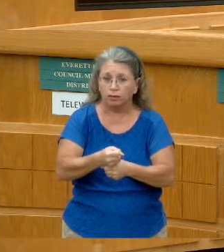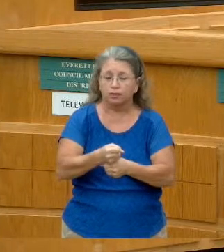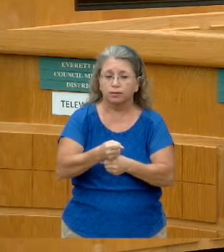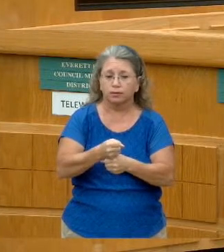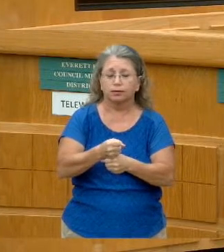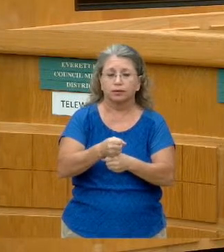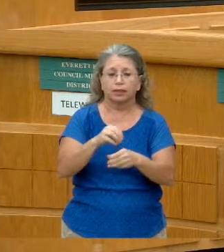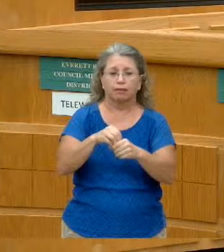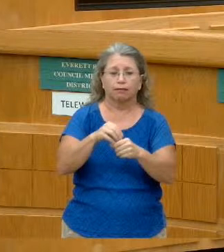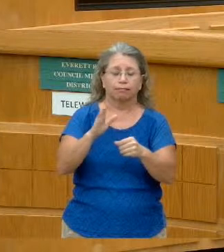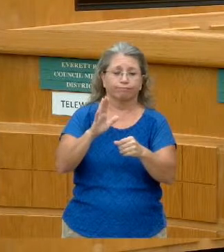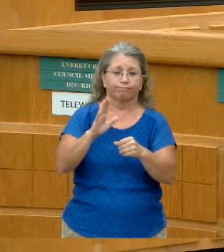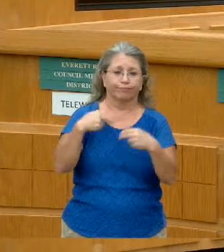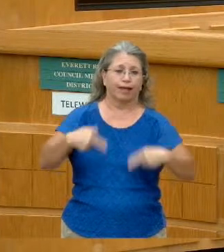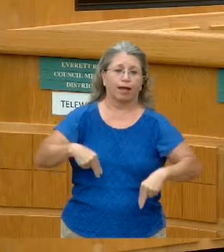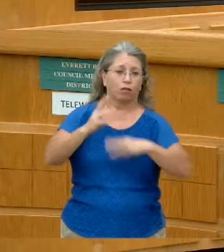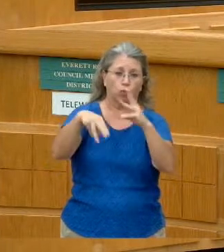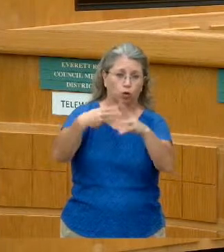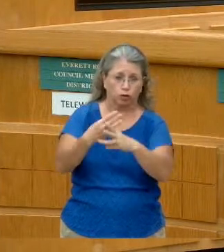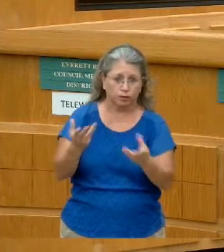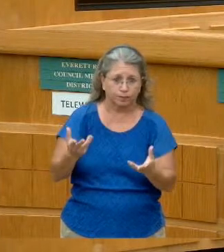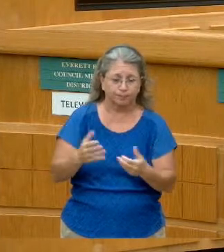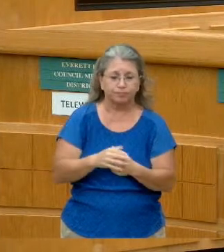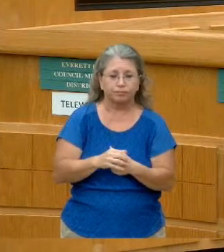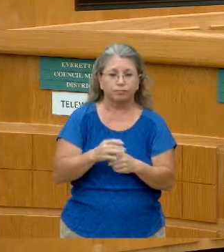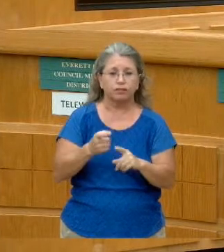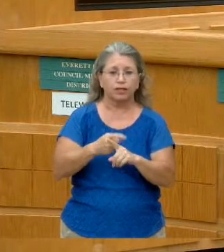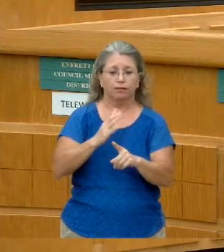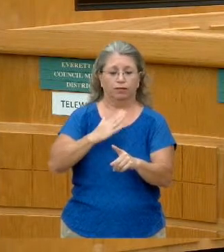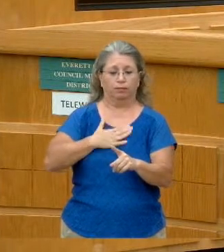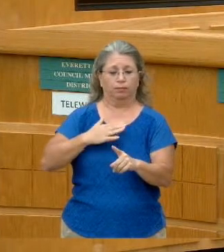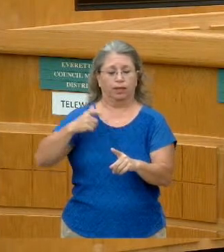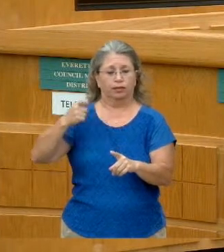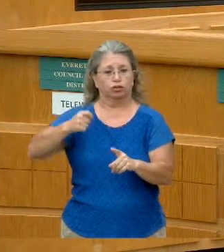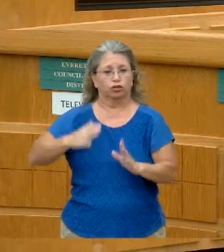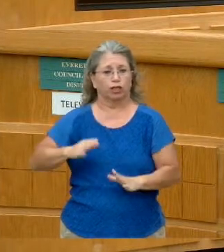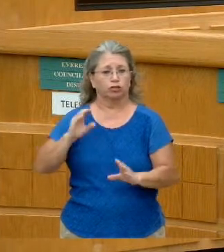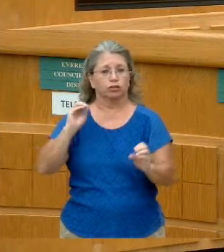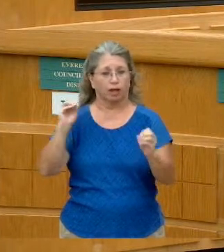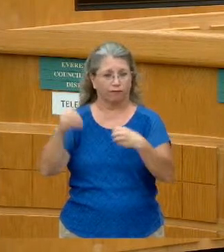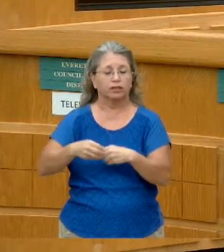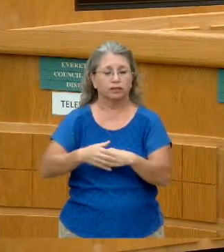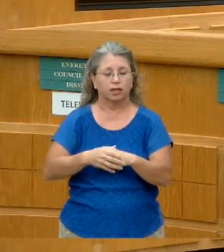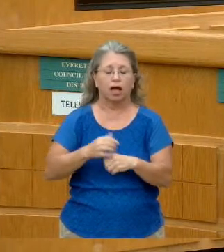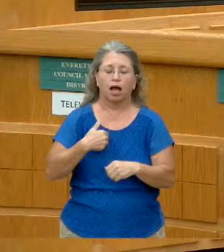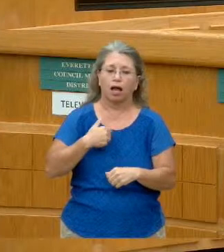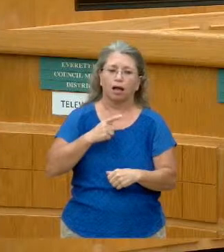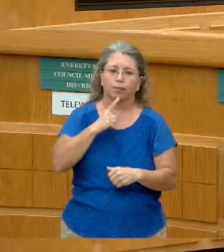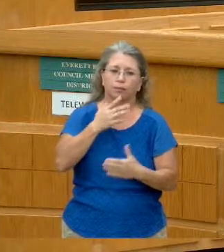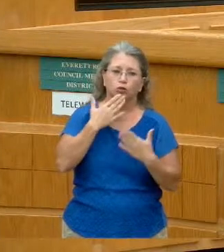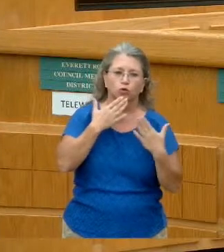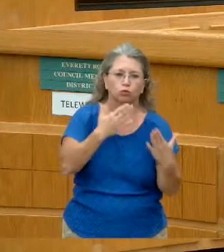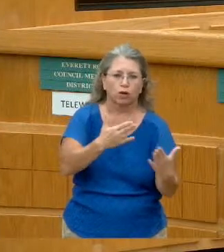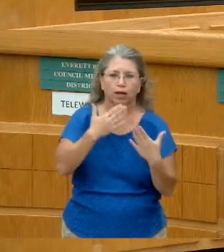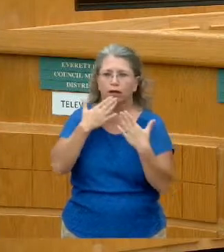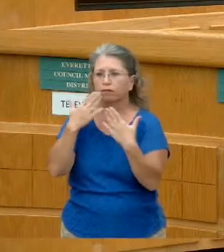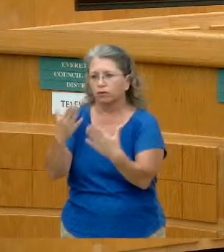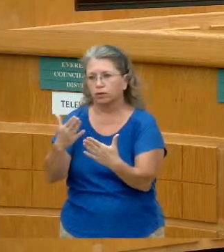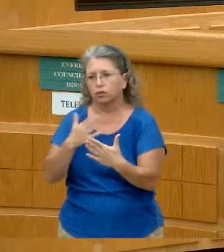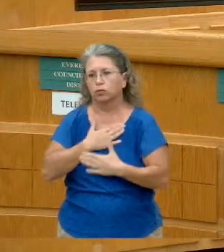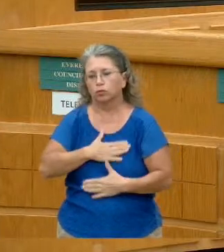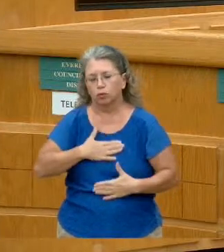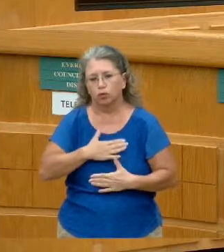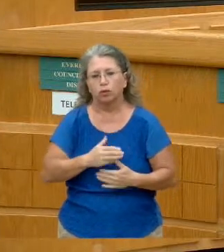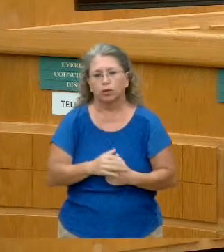the health world, and from our judge's office. I am grateful because what we did this